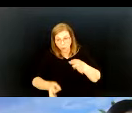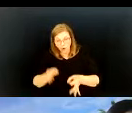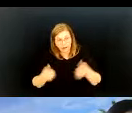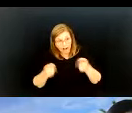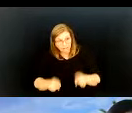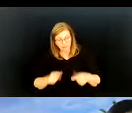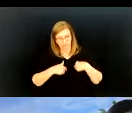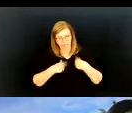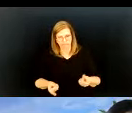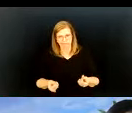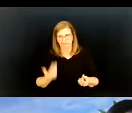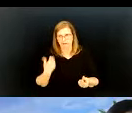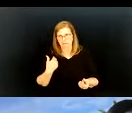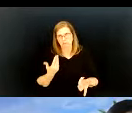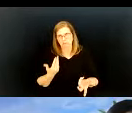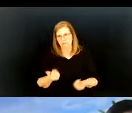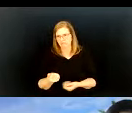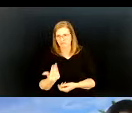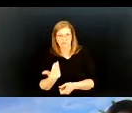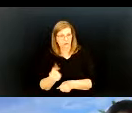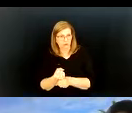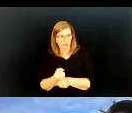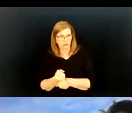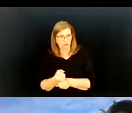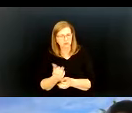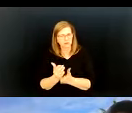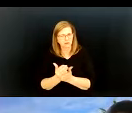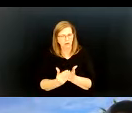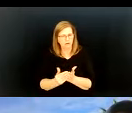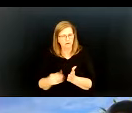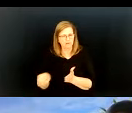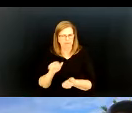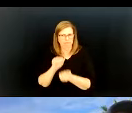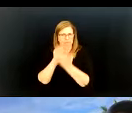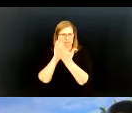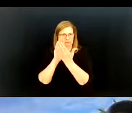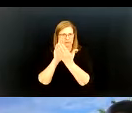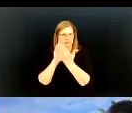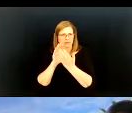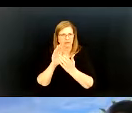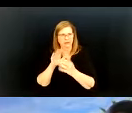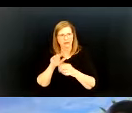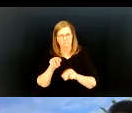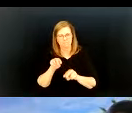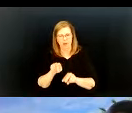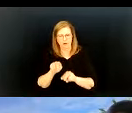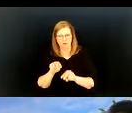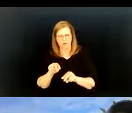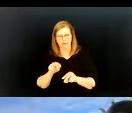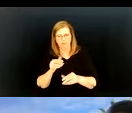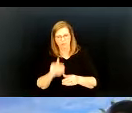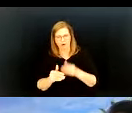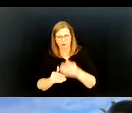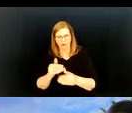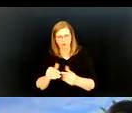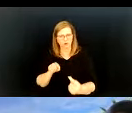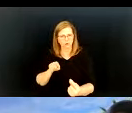last 15 years, some of them have dealt with monitoring progress towards transition goals. It's